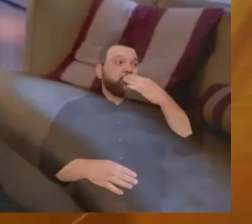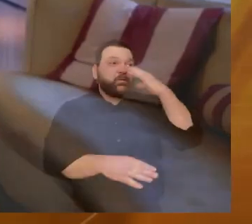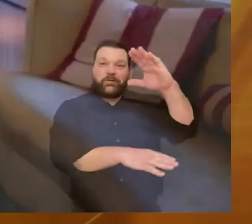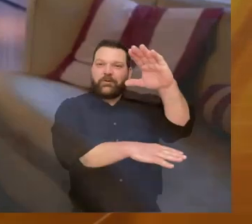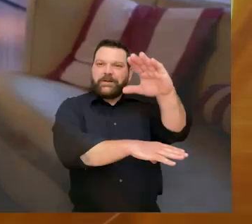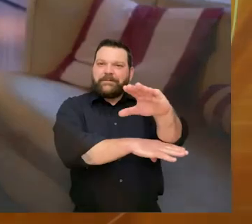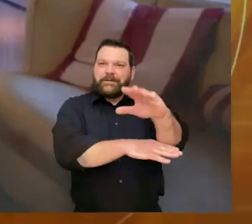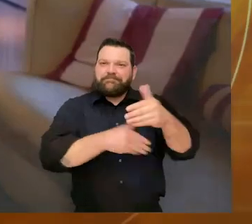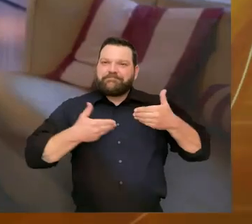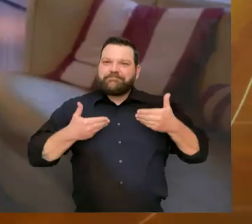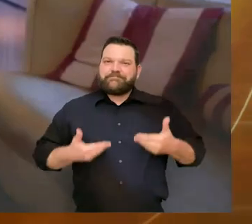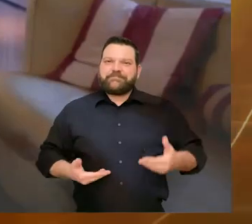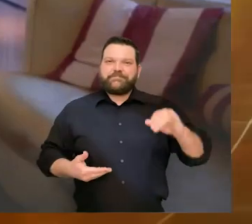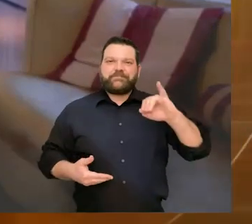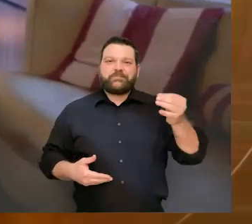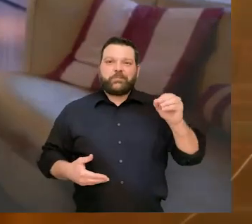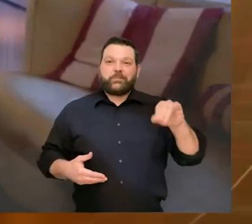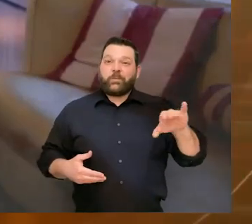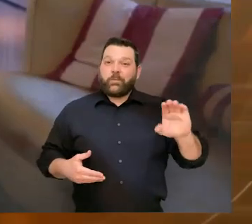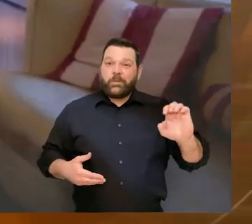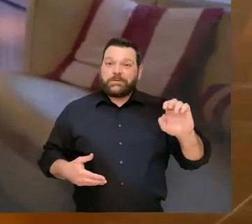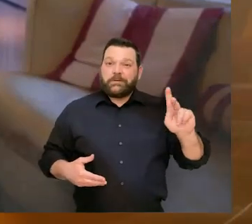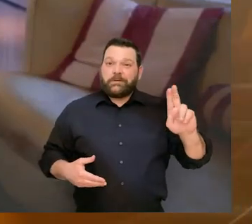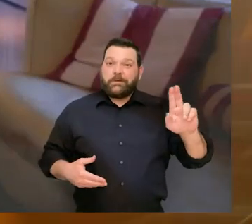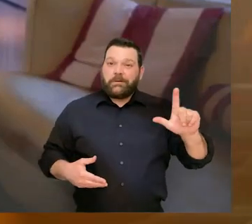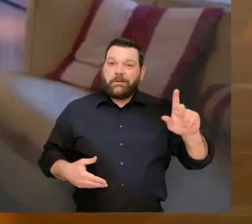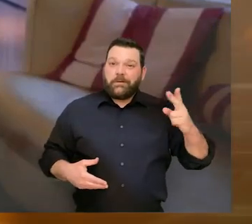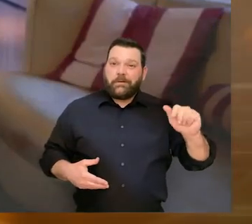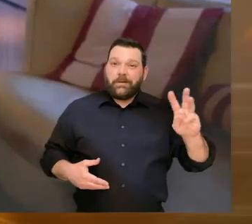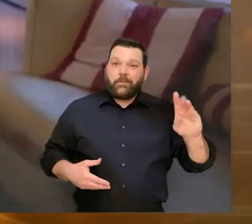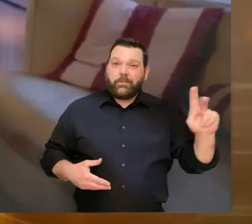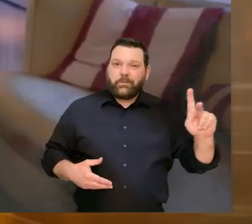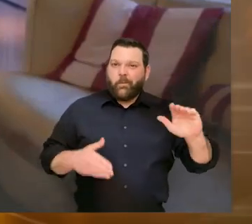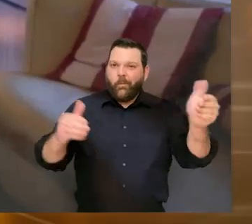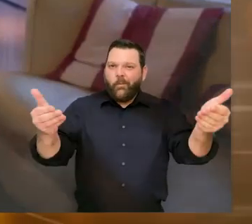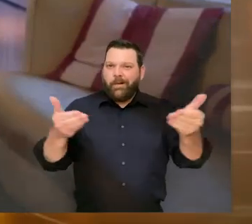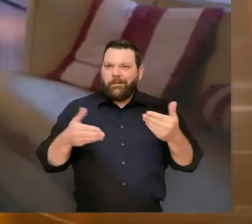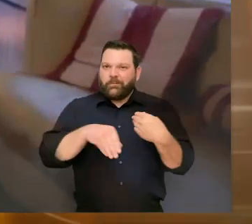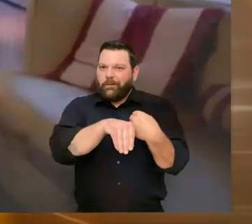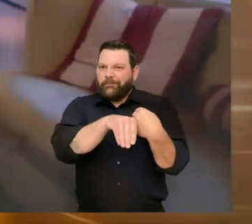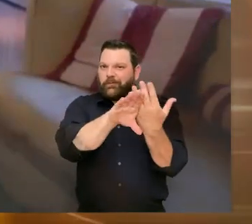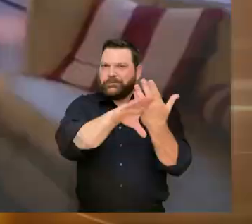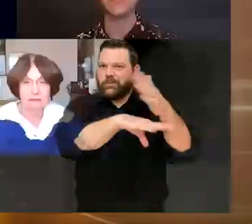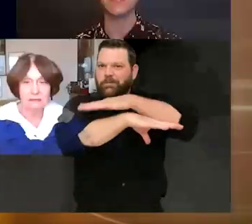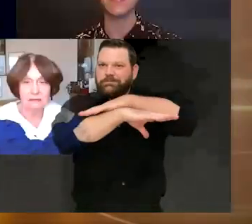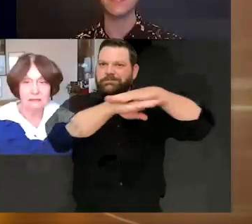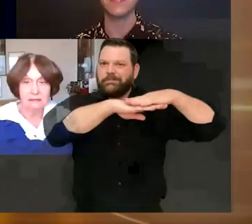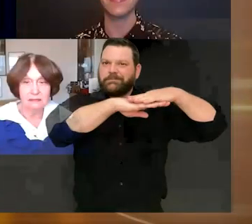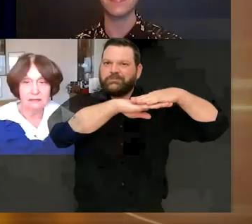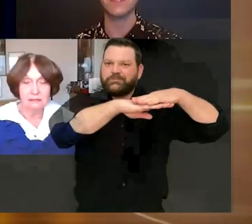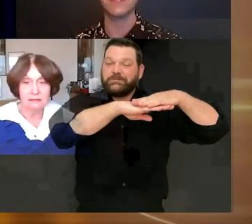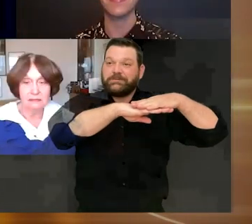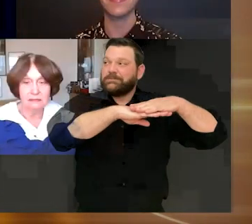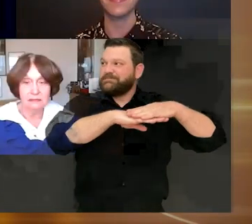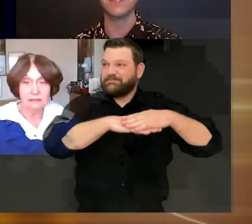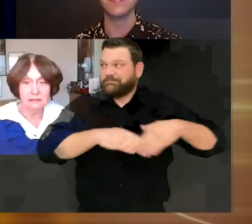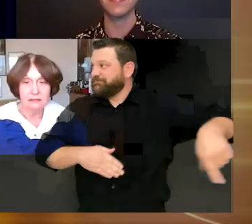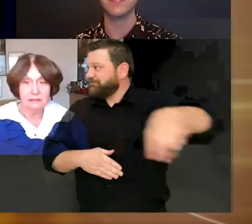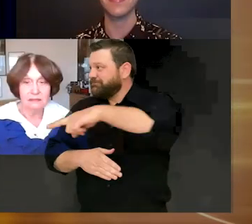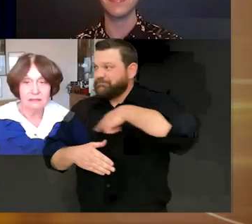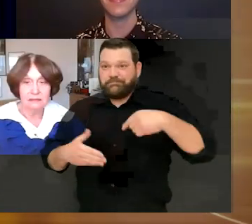Good evening, I'm Joyce Kilhawick, and welcome to our virtual stage. All of us here, the Boston Theatre